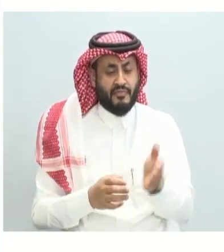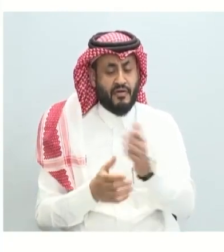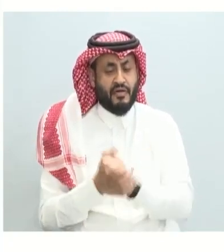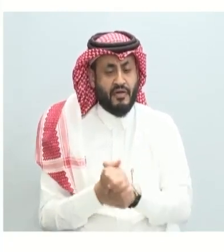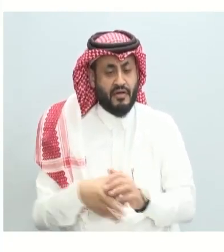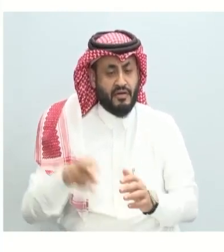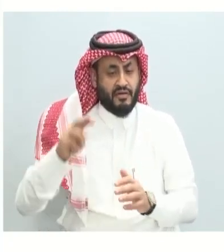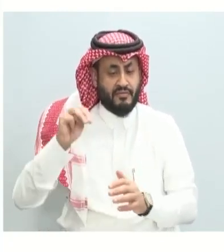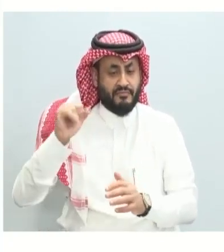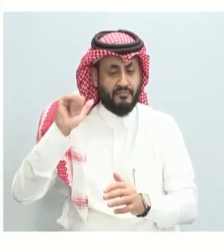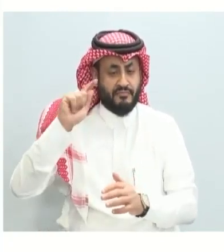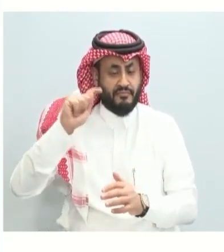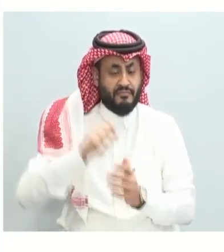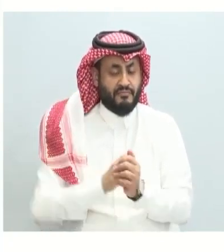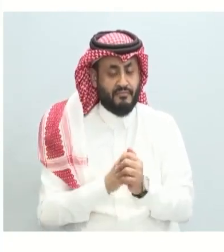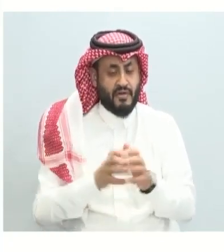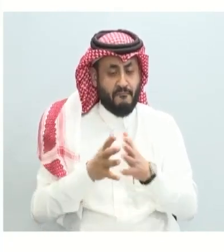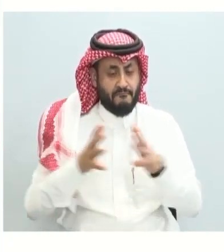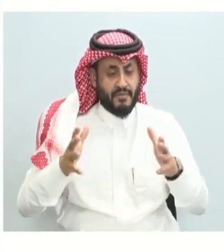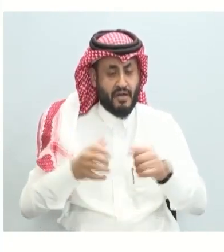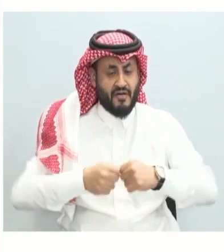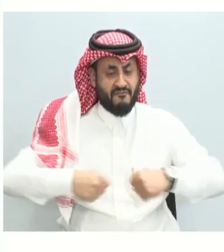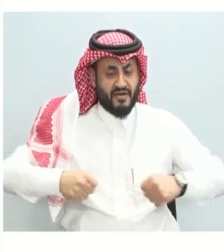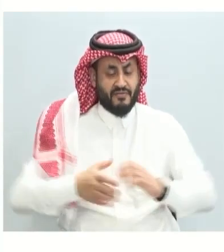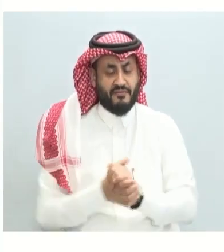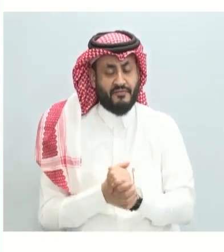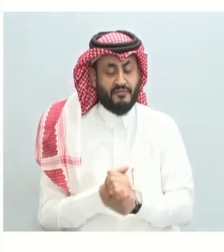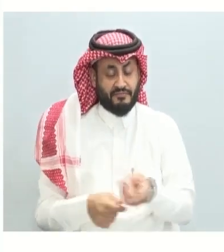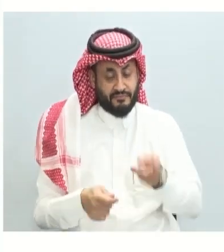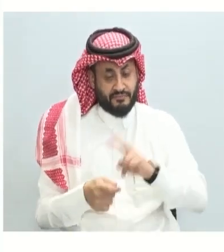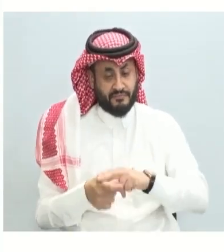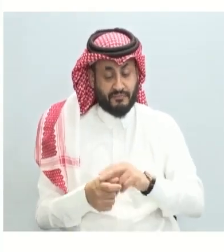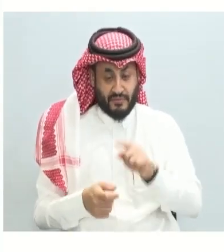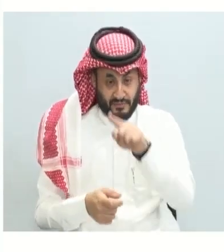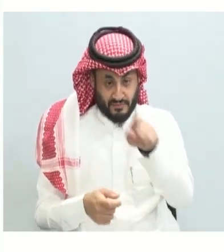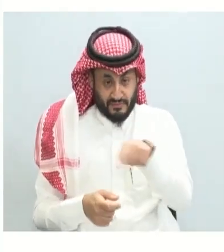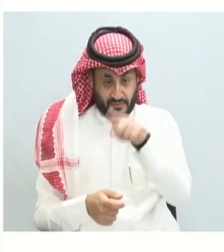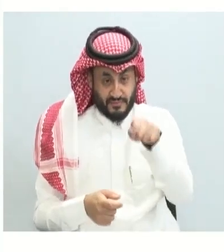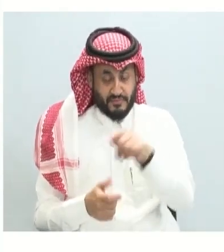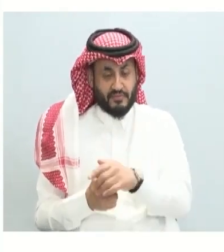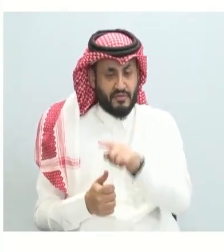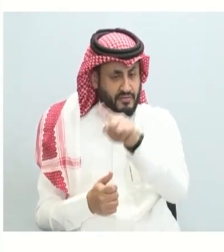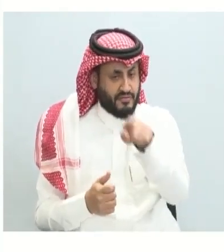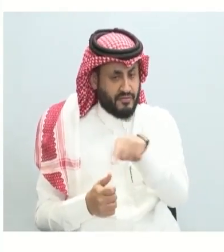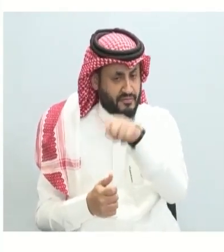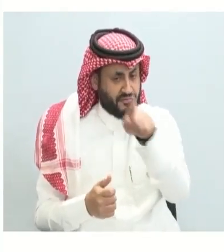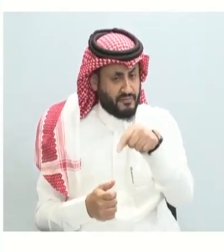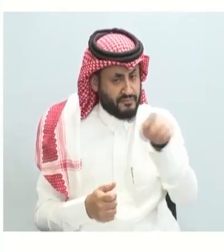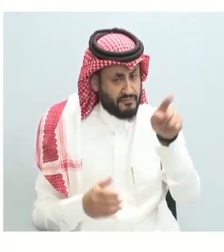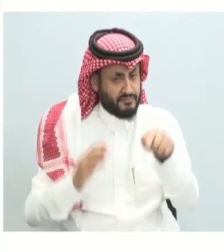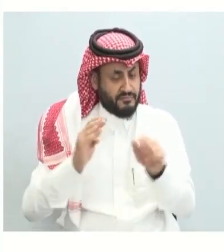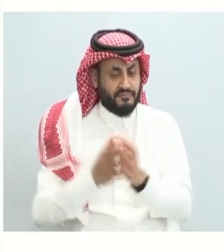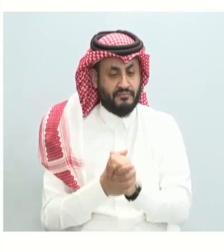fat. Now, let's listen for the last time, and this time, be careful that you need to